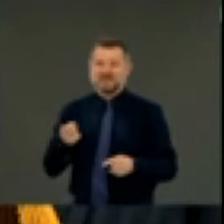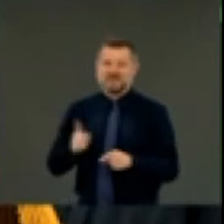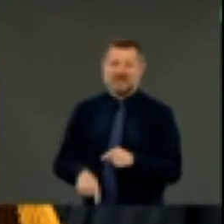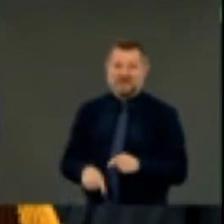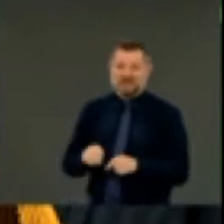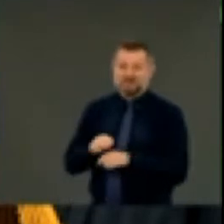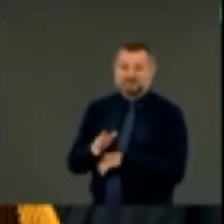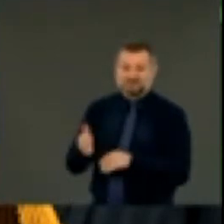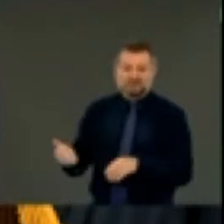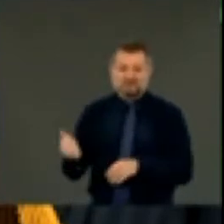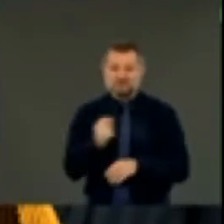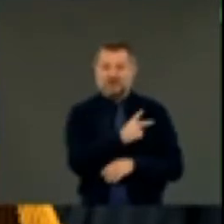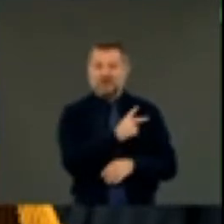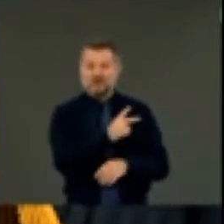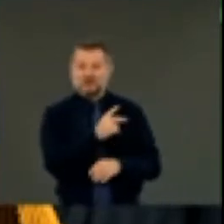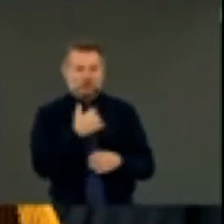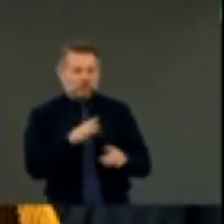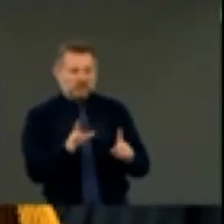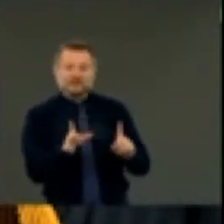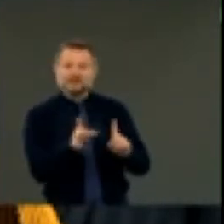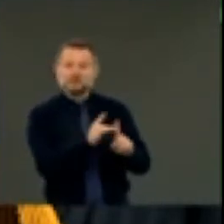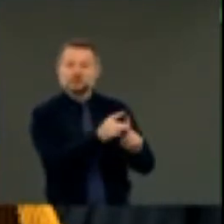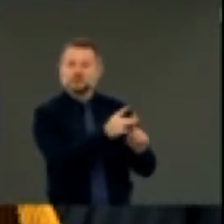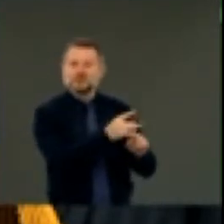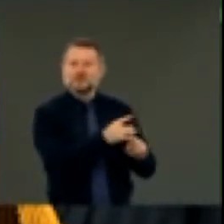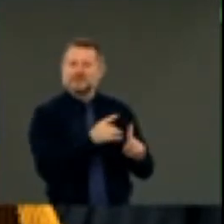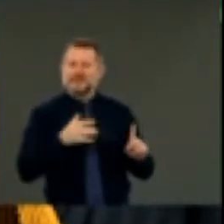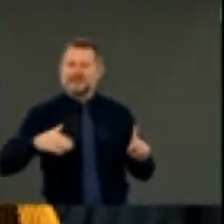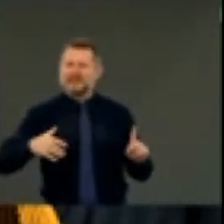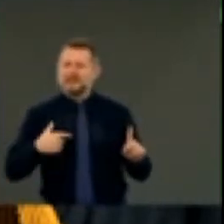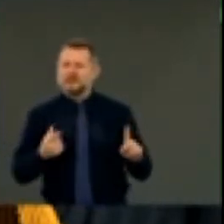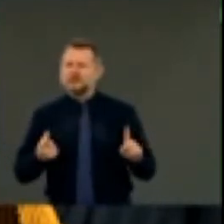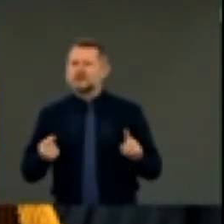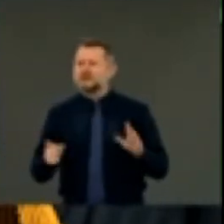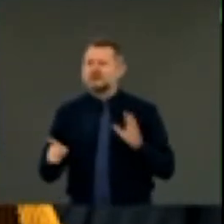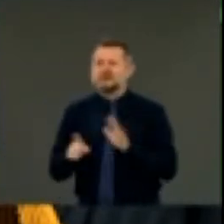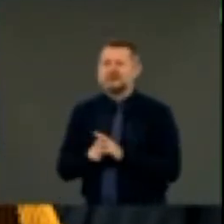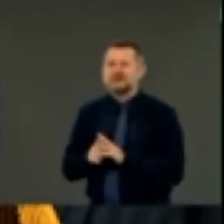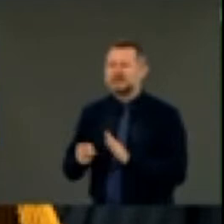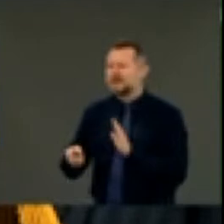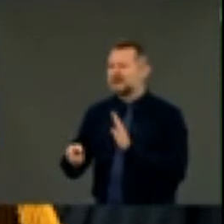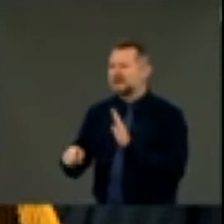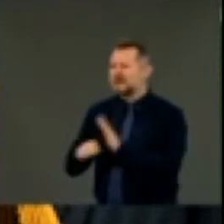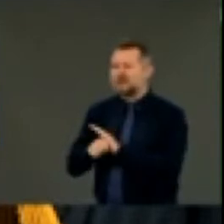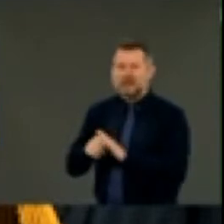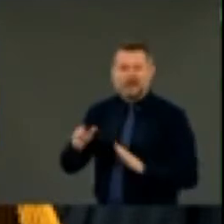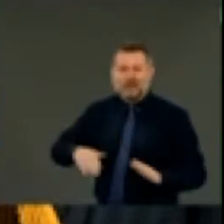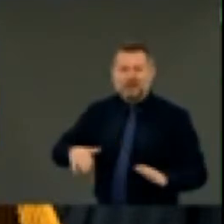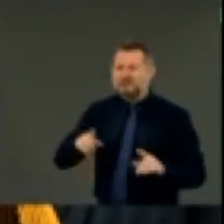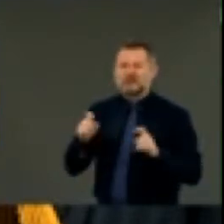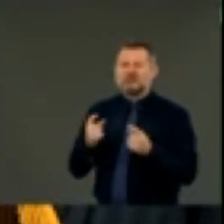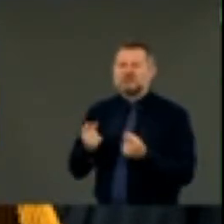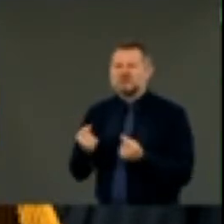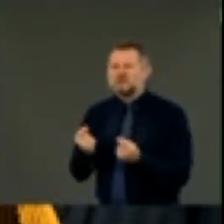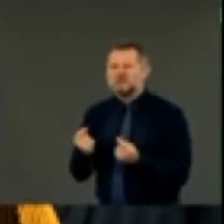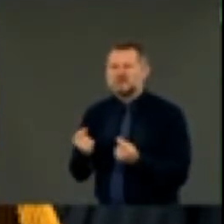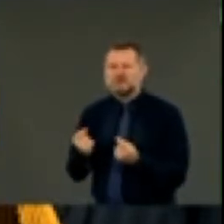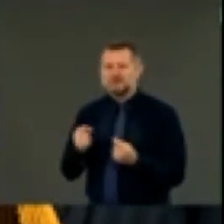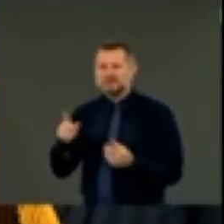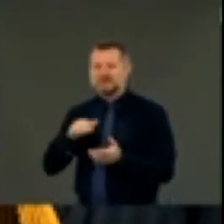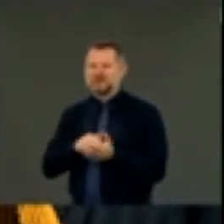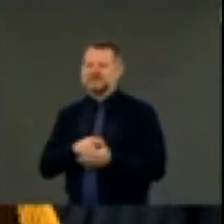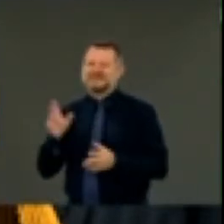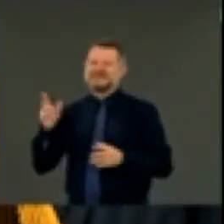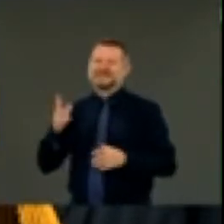not yet testing negative? They will say to you, it is highly risky to leave that person in a